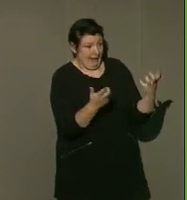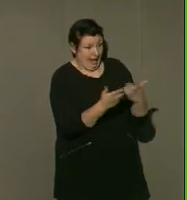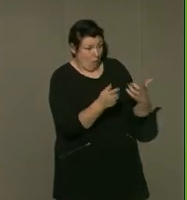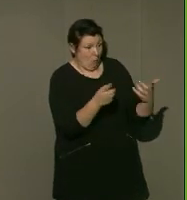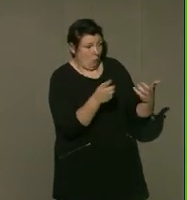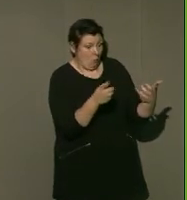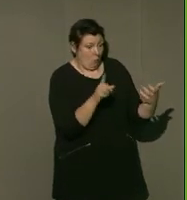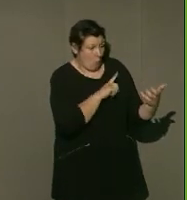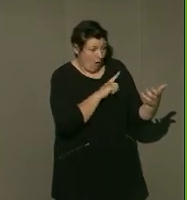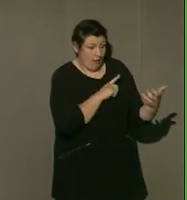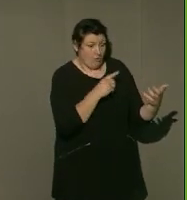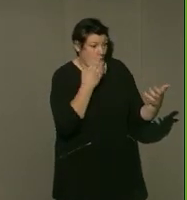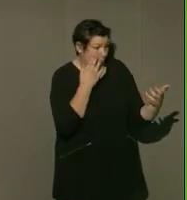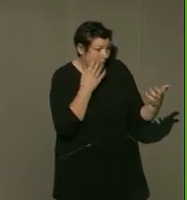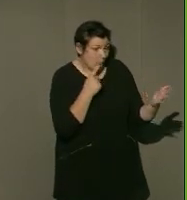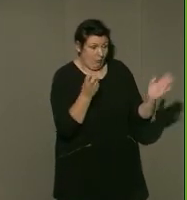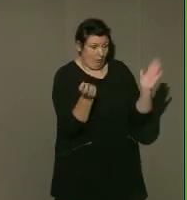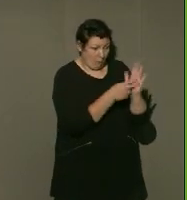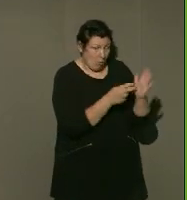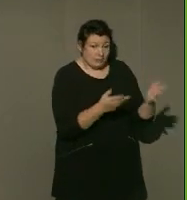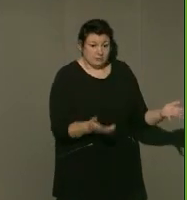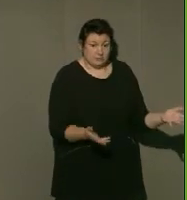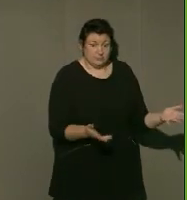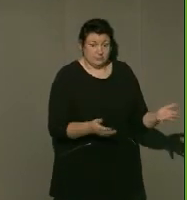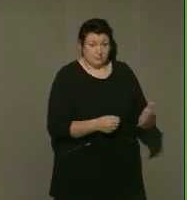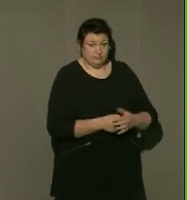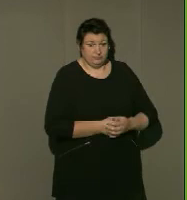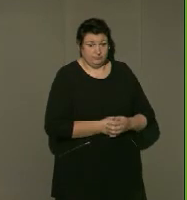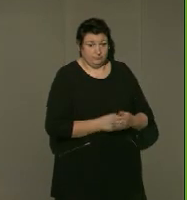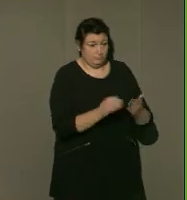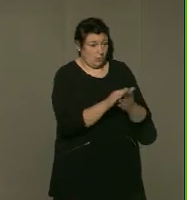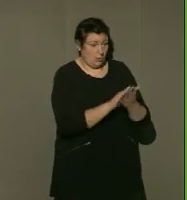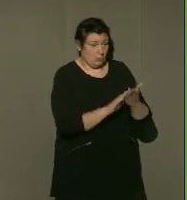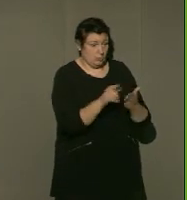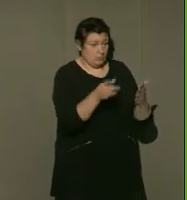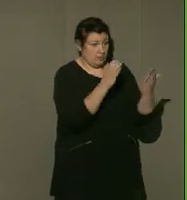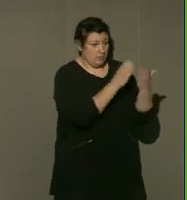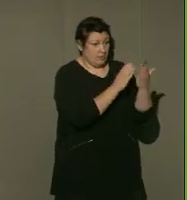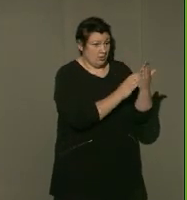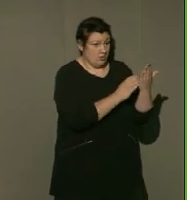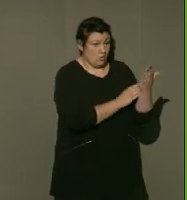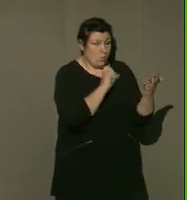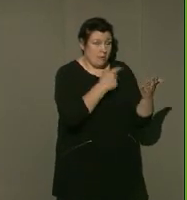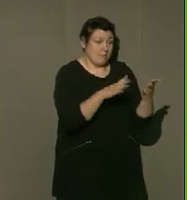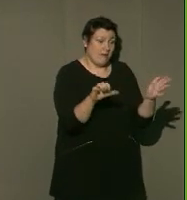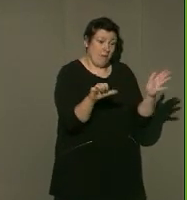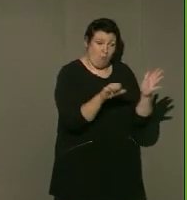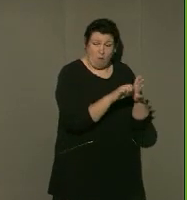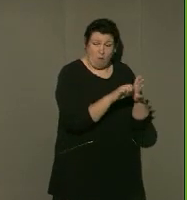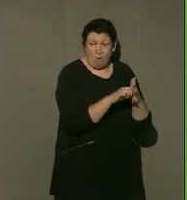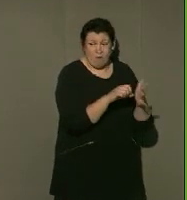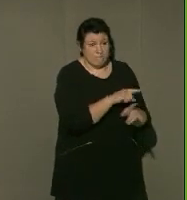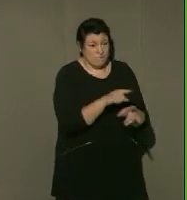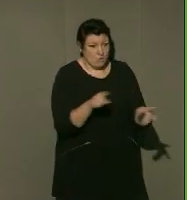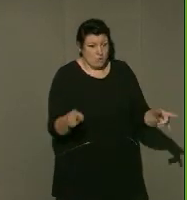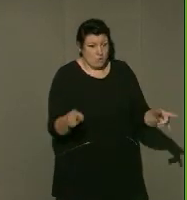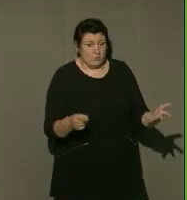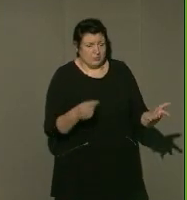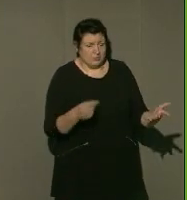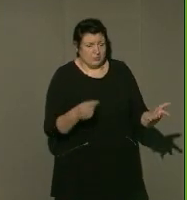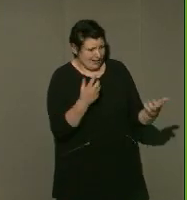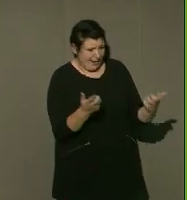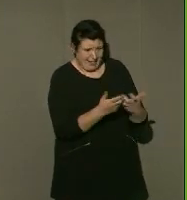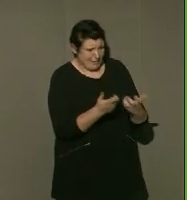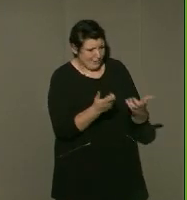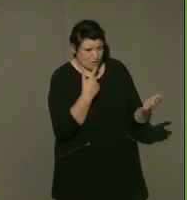people will be appointed. As such, this constitution will make it actually quite difficult for us to clearly identify how we're going to register